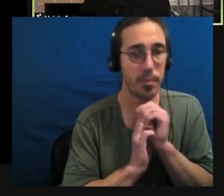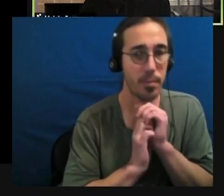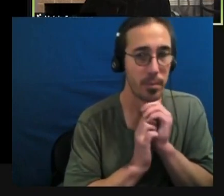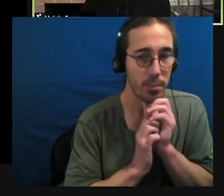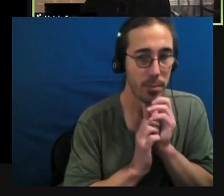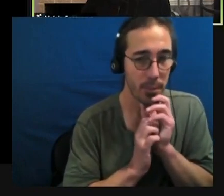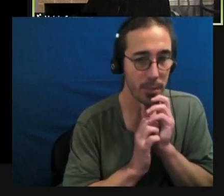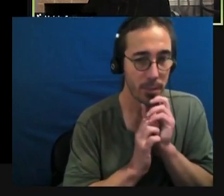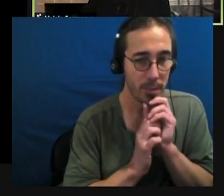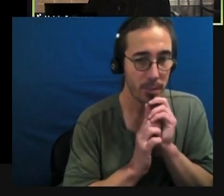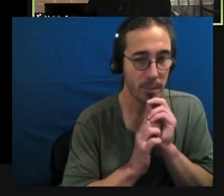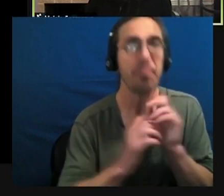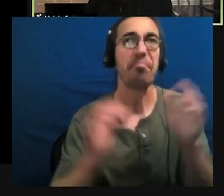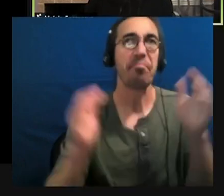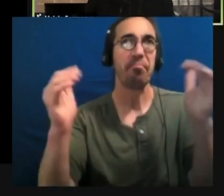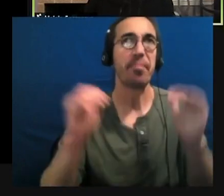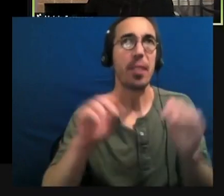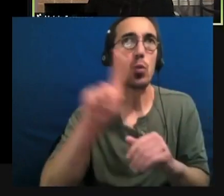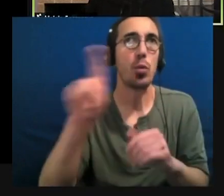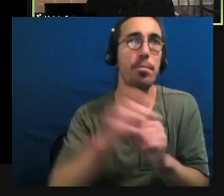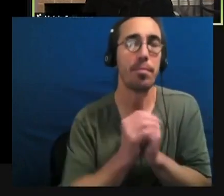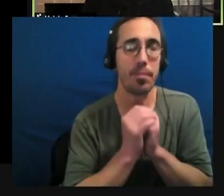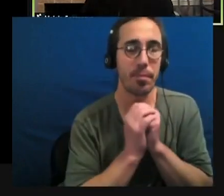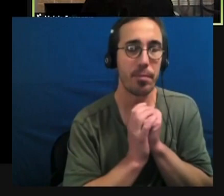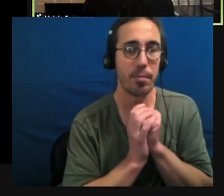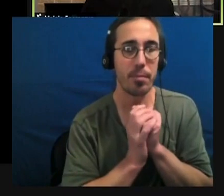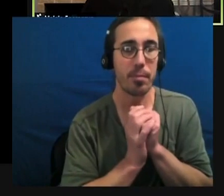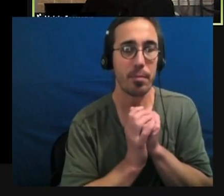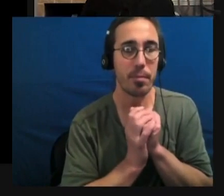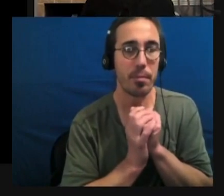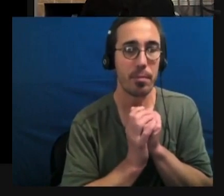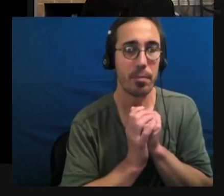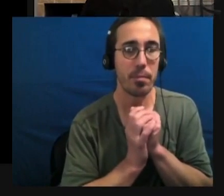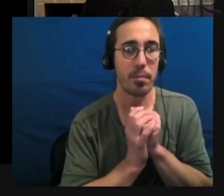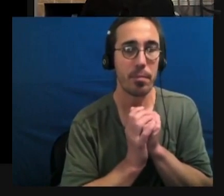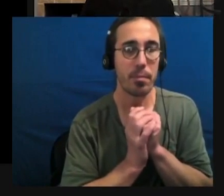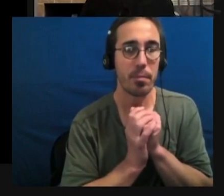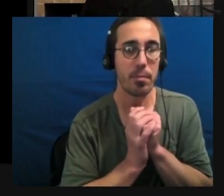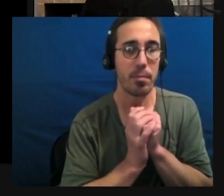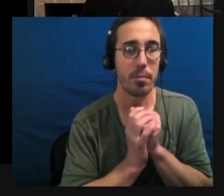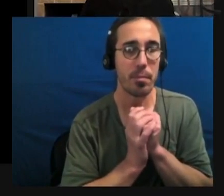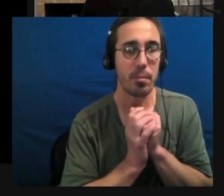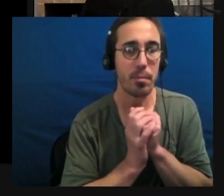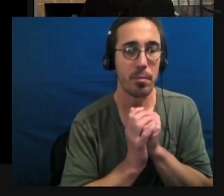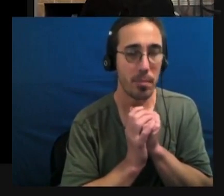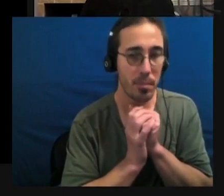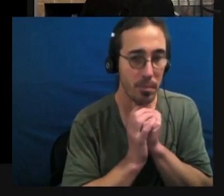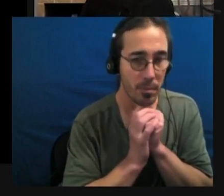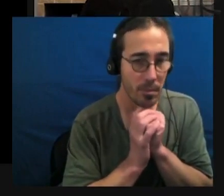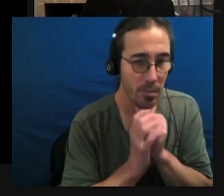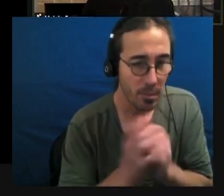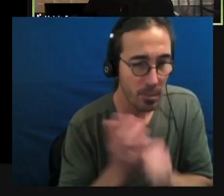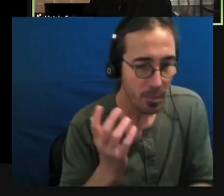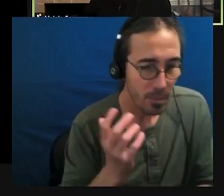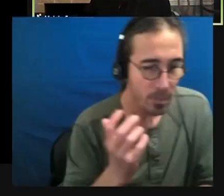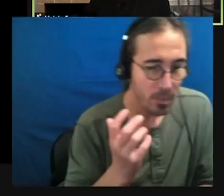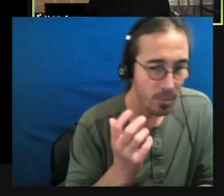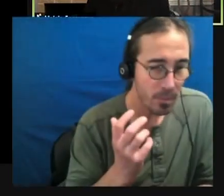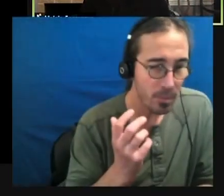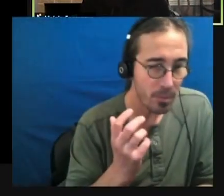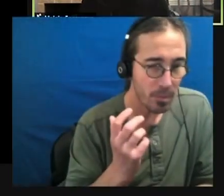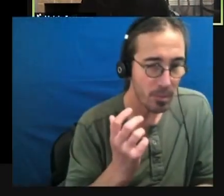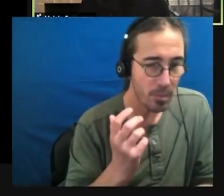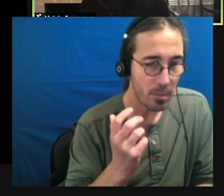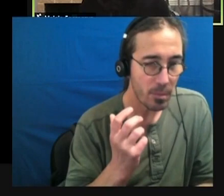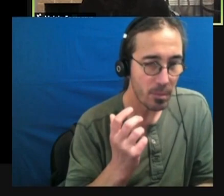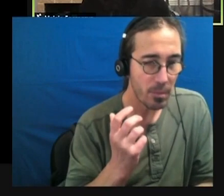Next question. I- Ooh, sorry, That's T. comes down to choice. Yeah, please continue.